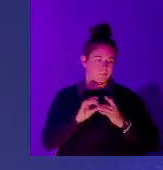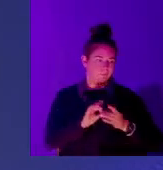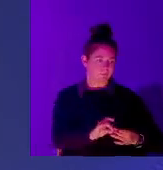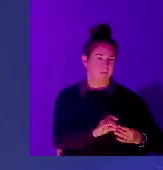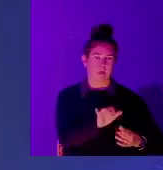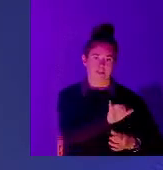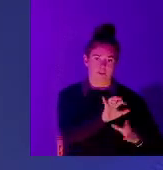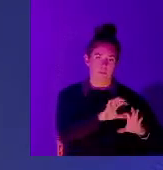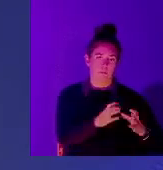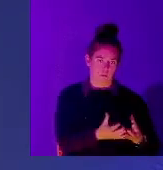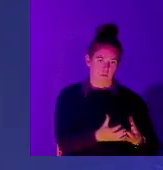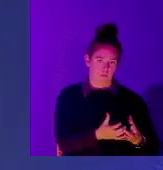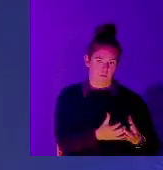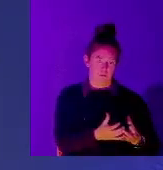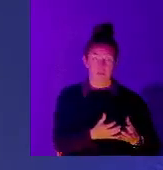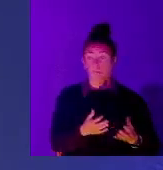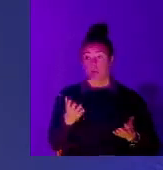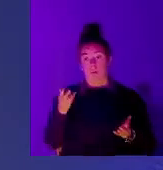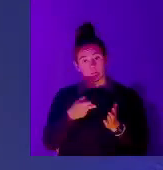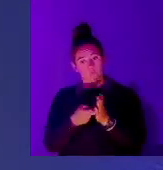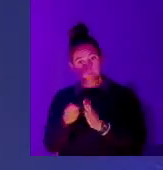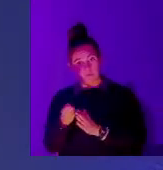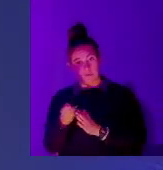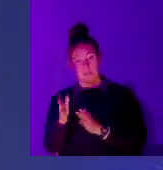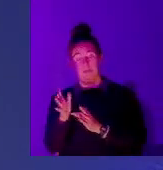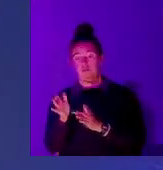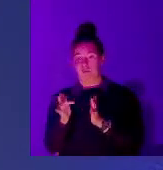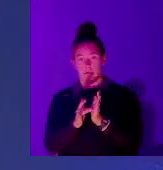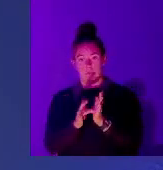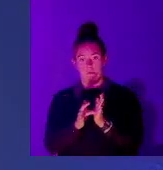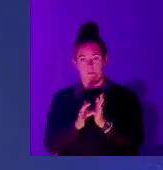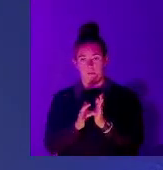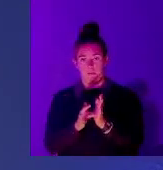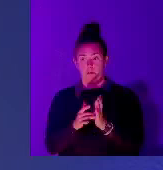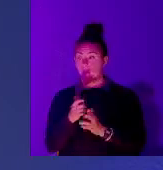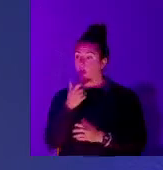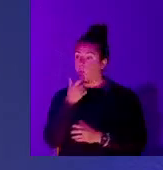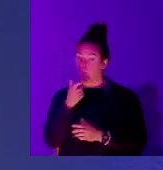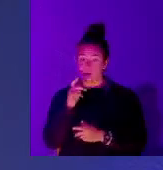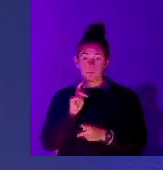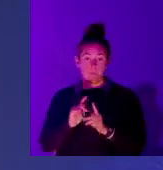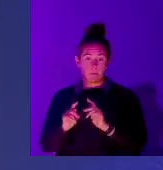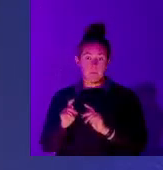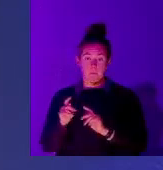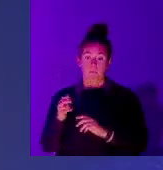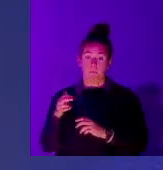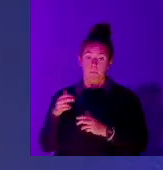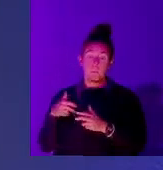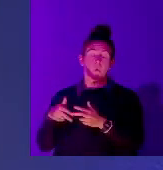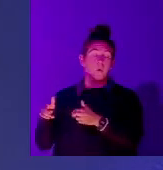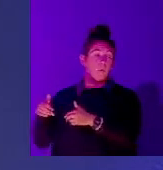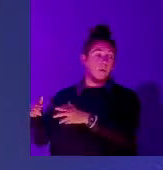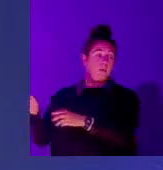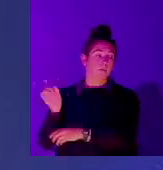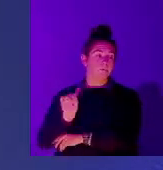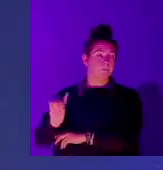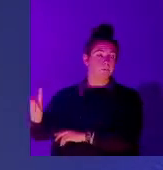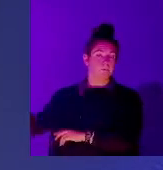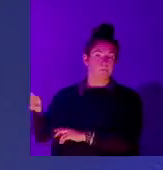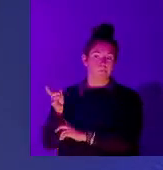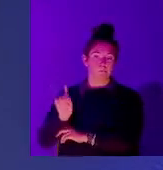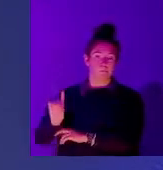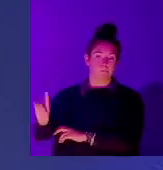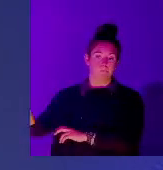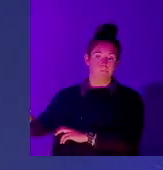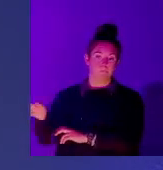The truth is, Jesus watched people walk away. He let people walk away who found his